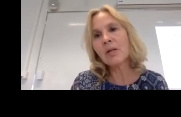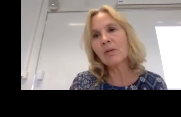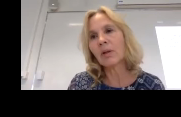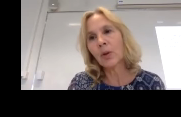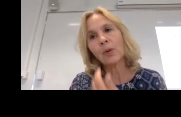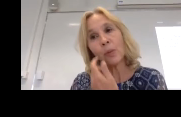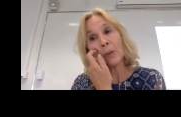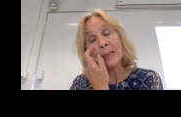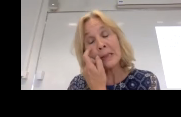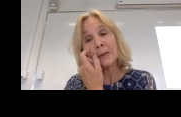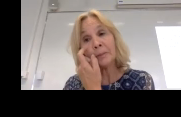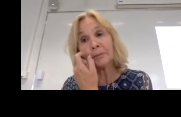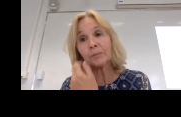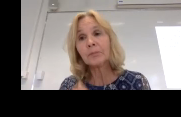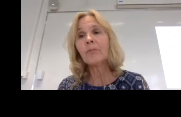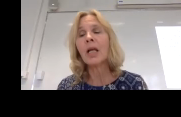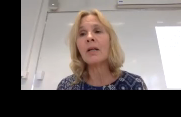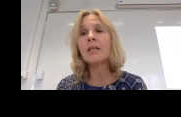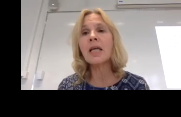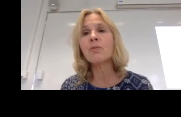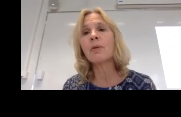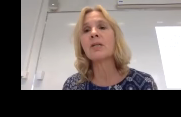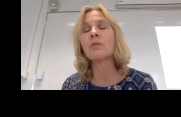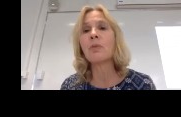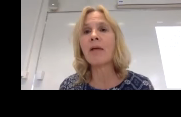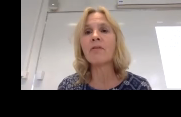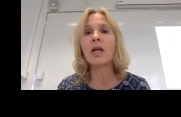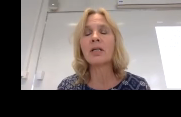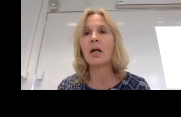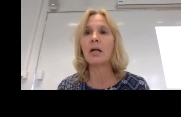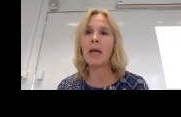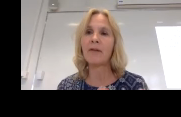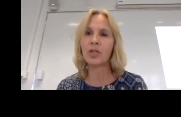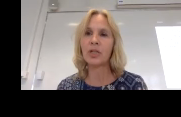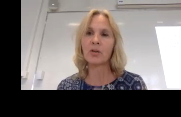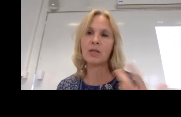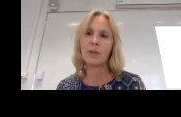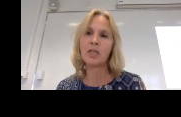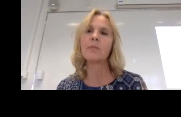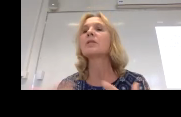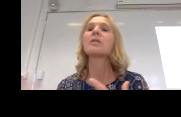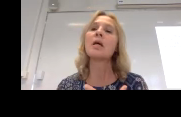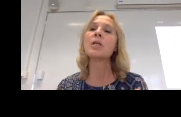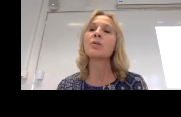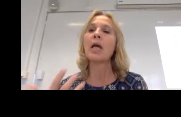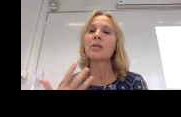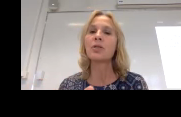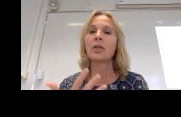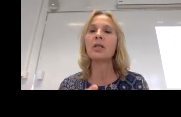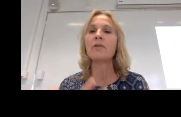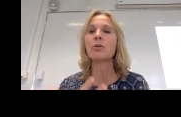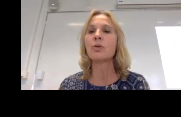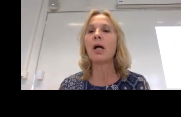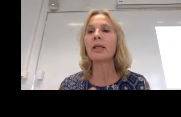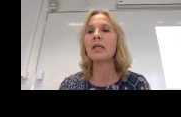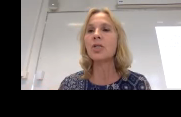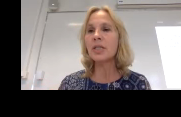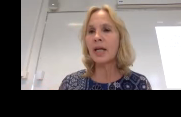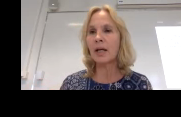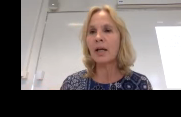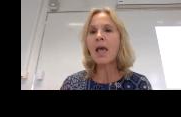Kurt Winsler. And in this case, what we did was rather than averaging across participants and subjects, we actually took individual